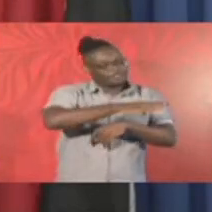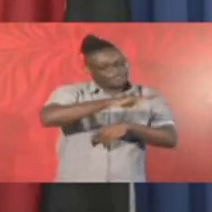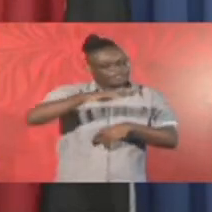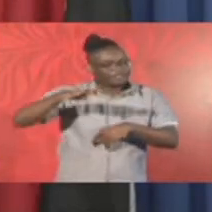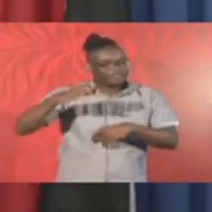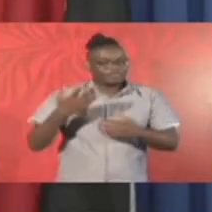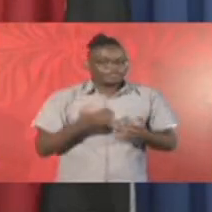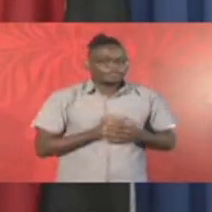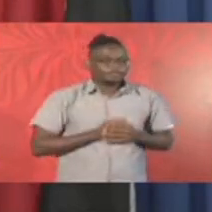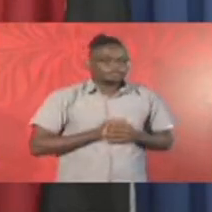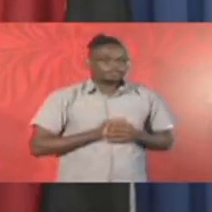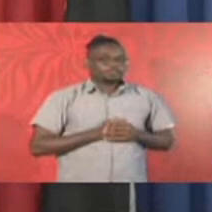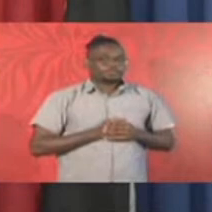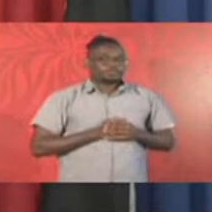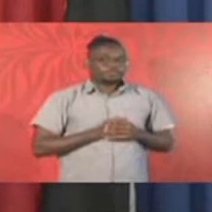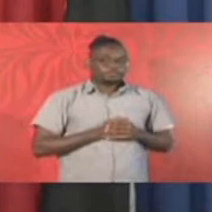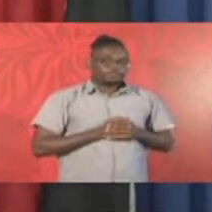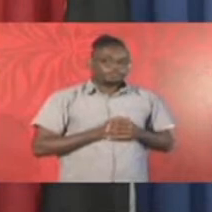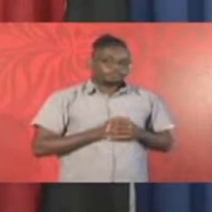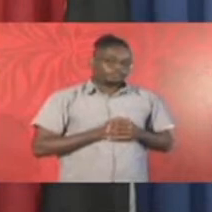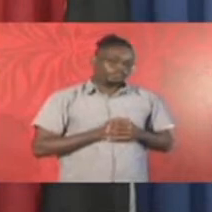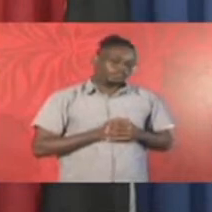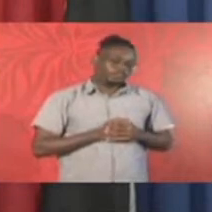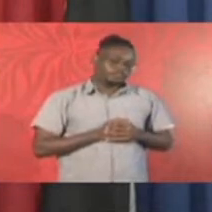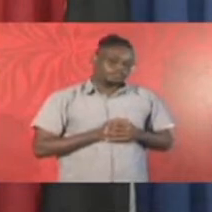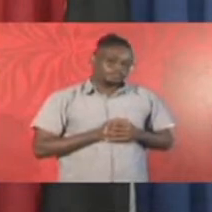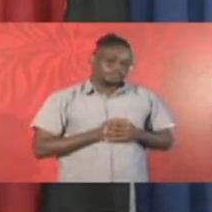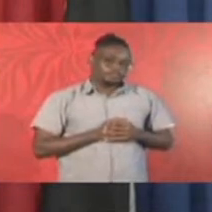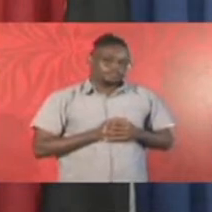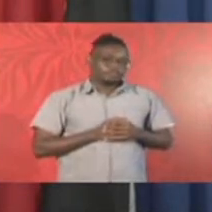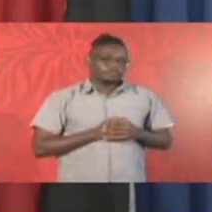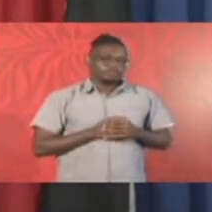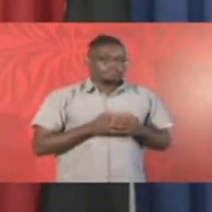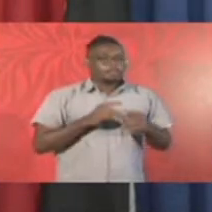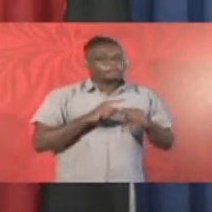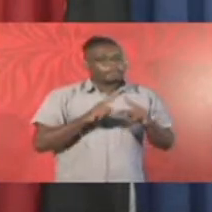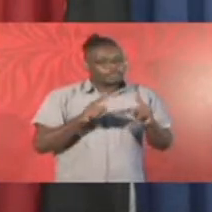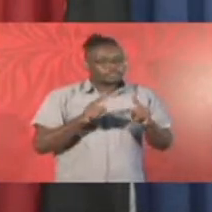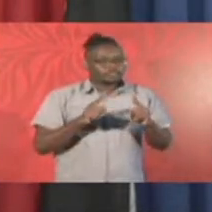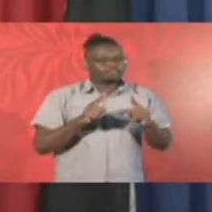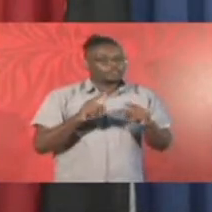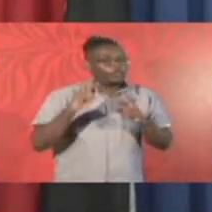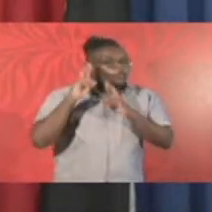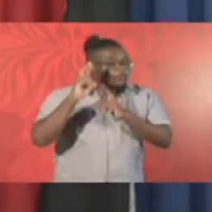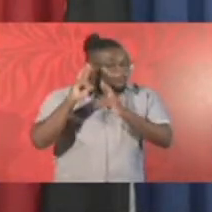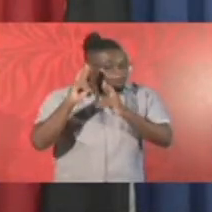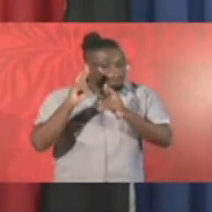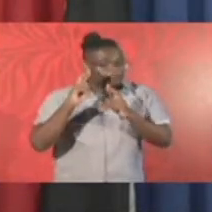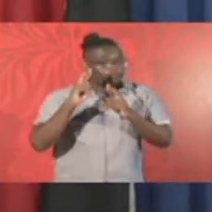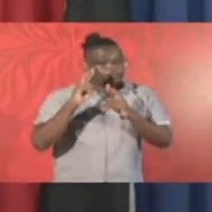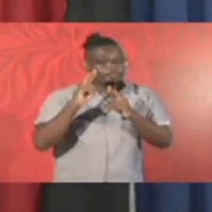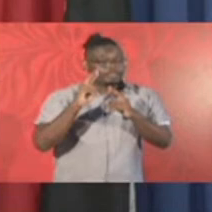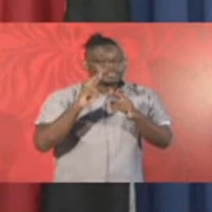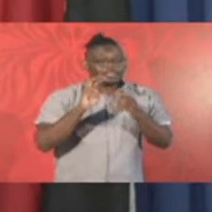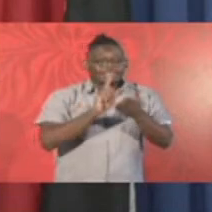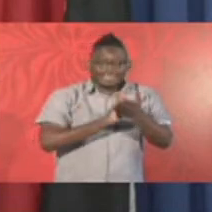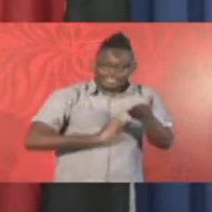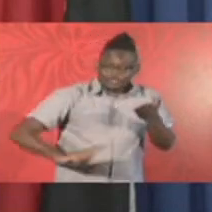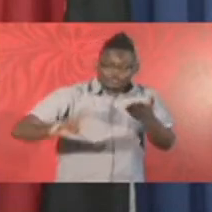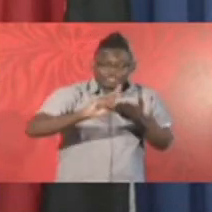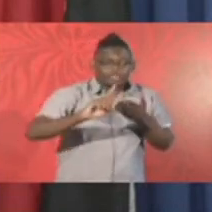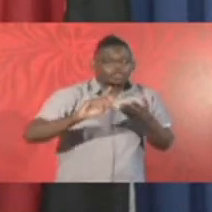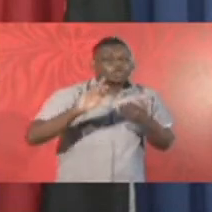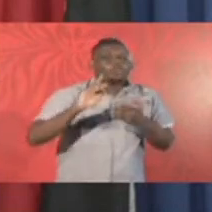numbers, more than likely, but hopefully by the end of next week, we should be able to give you that